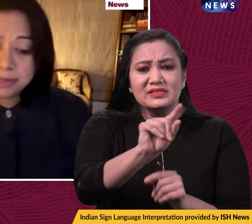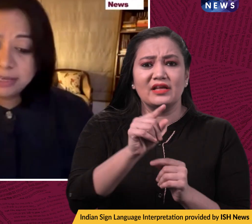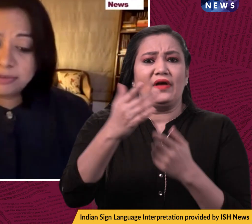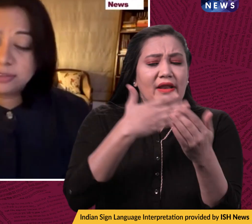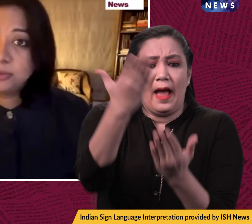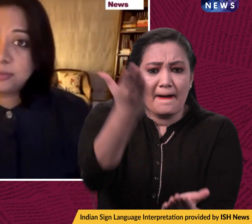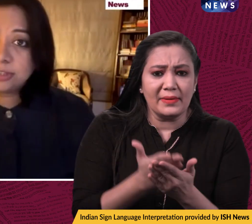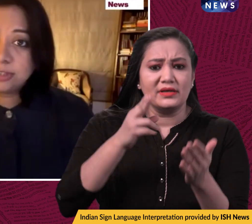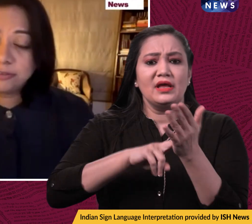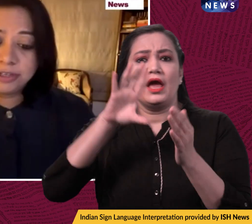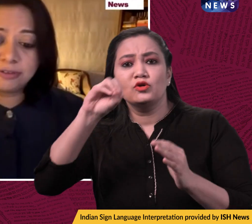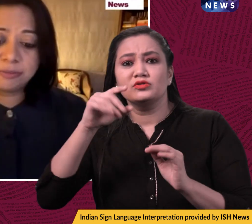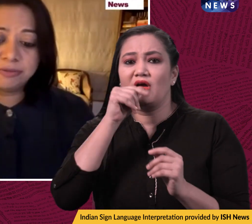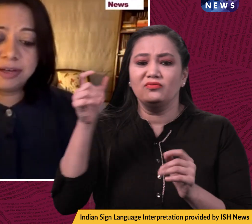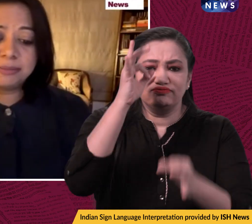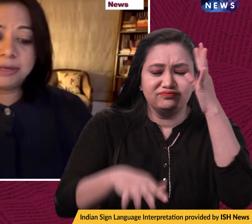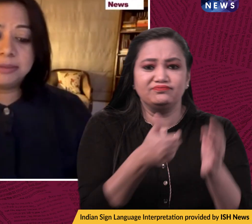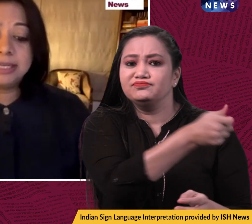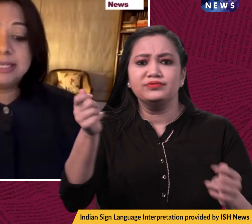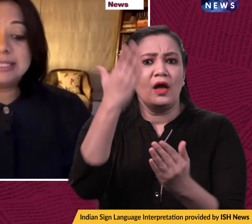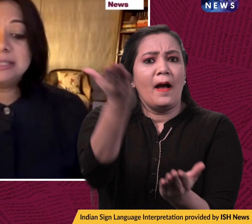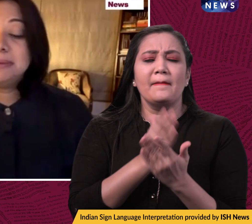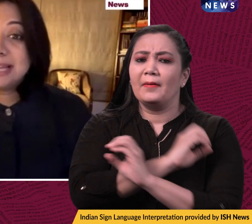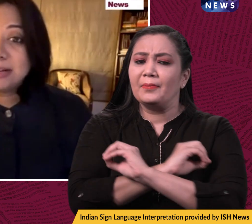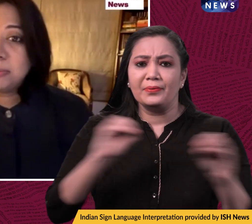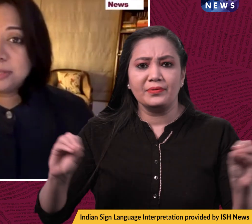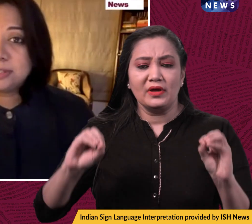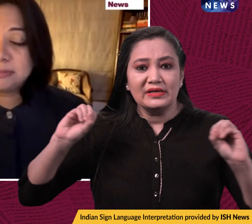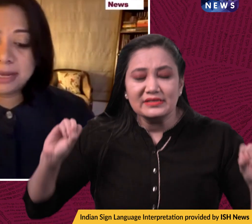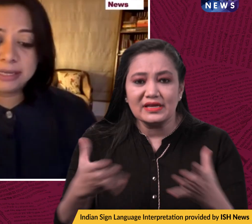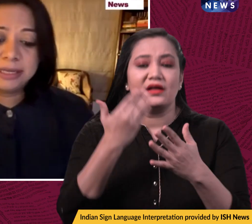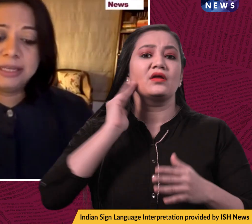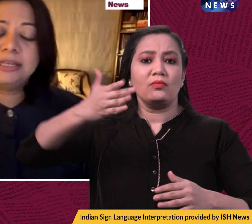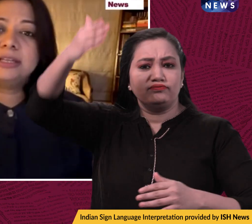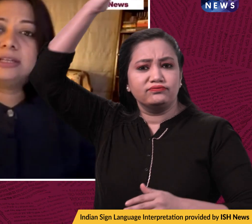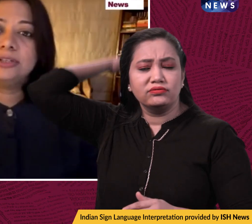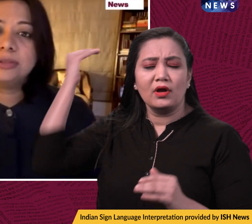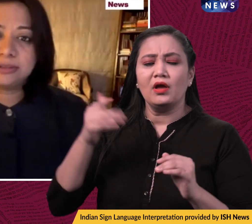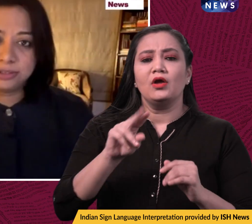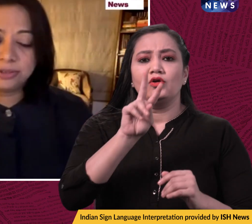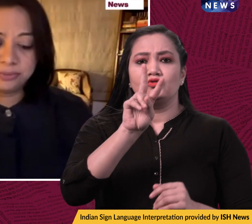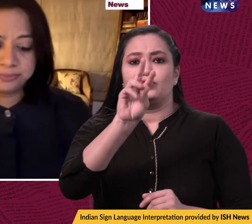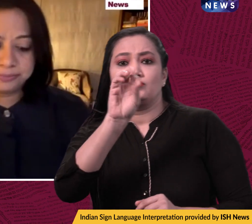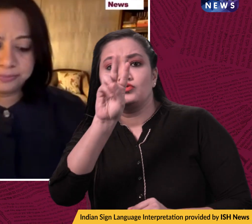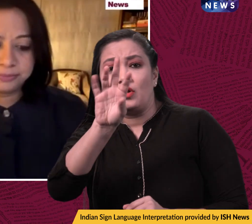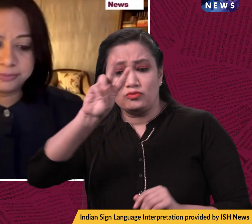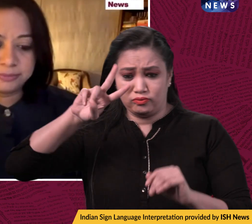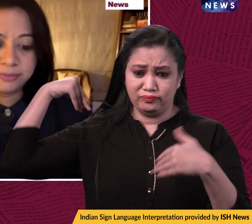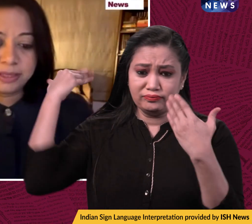even applied for the no objection certificate from the fire department since it began operations back in 2002.